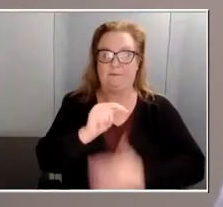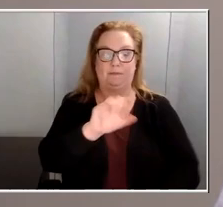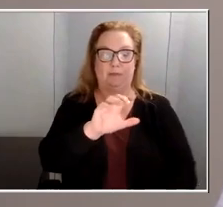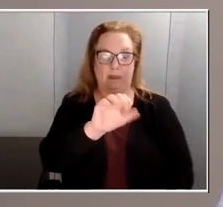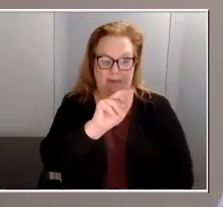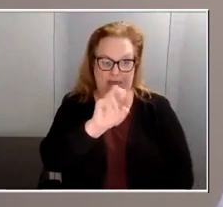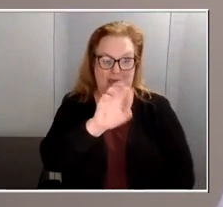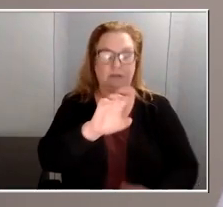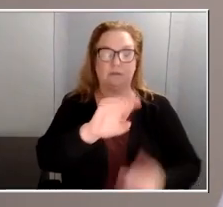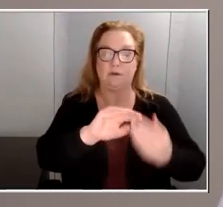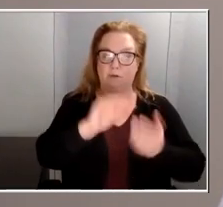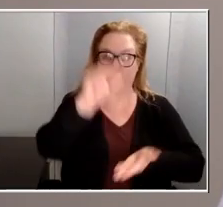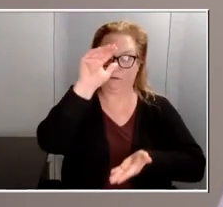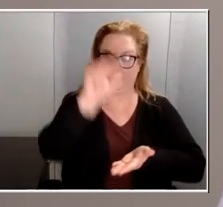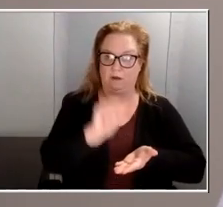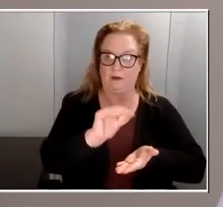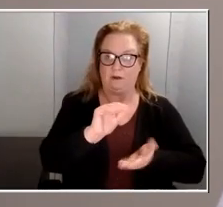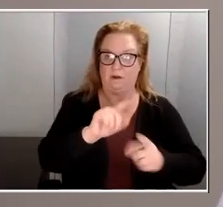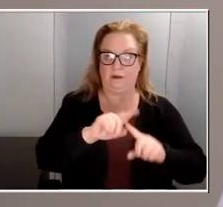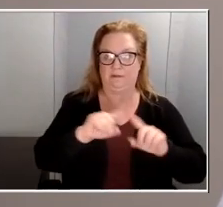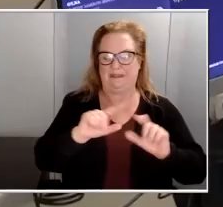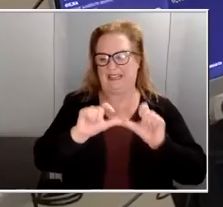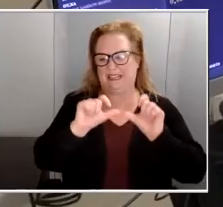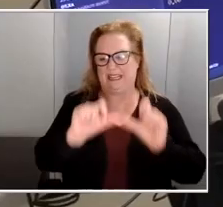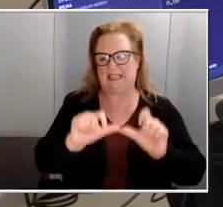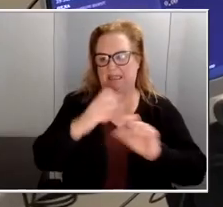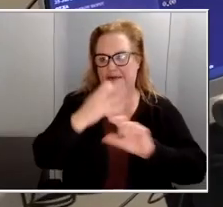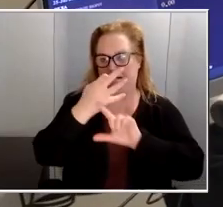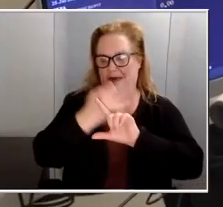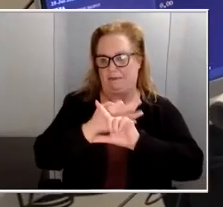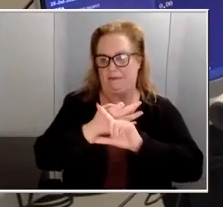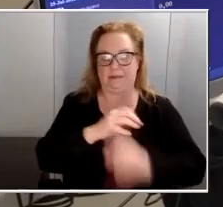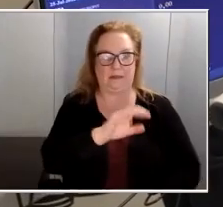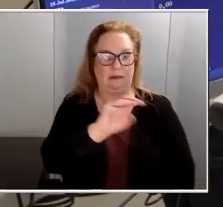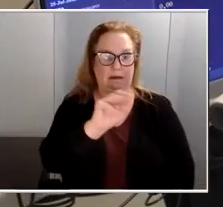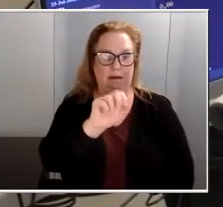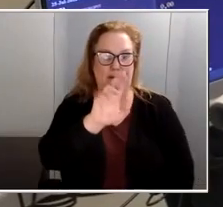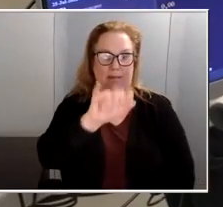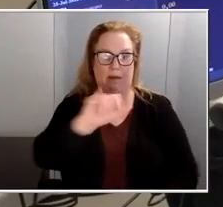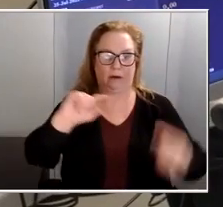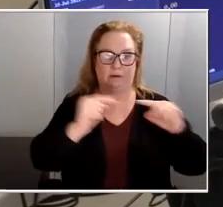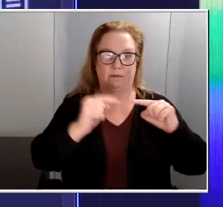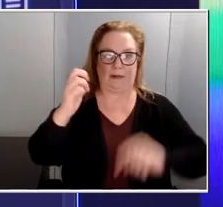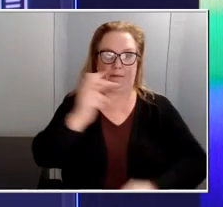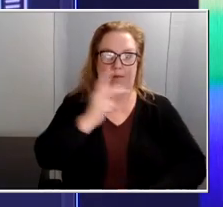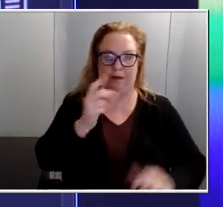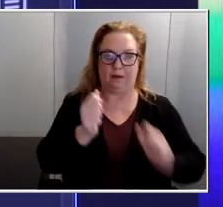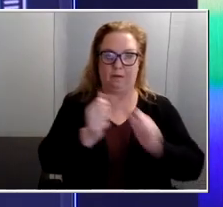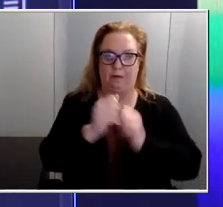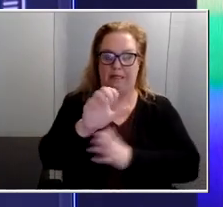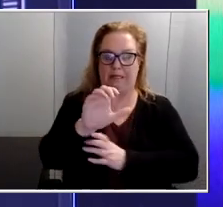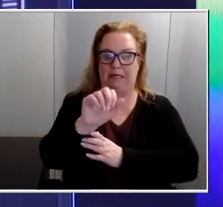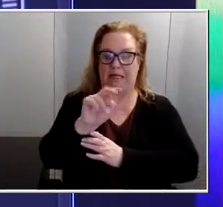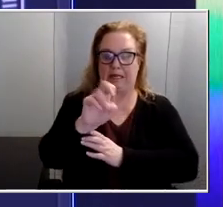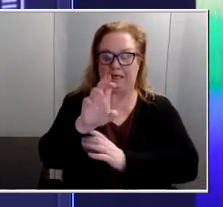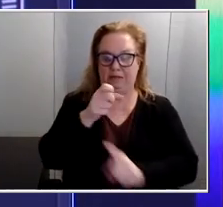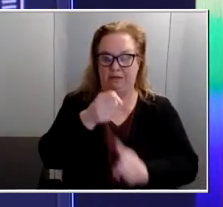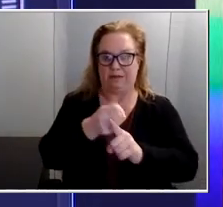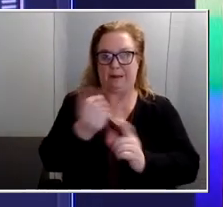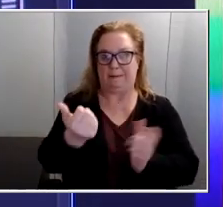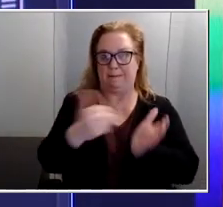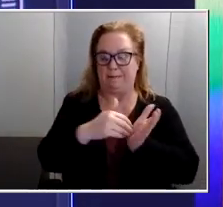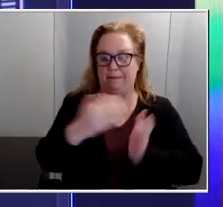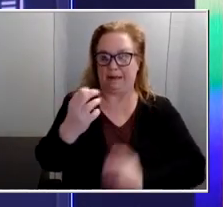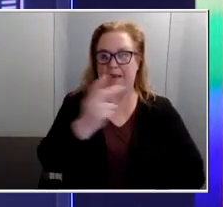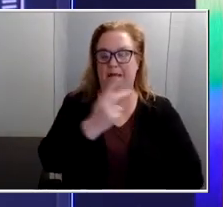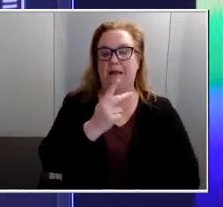down. The only thing was it only lasted about 9 months. Mary's pain returned along with her cancer. It exploded is the